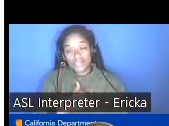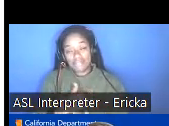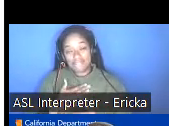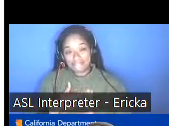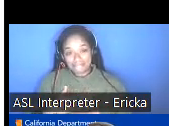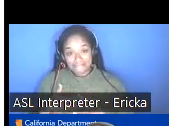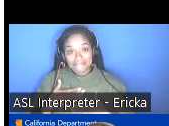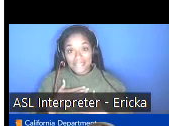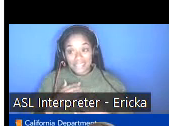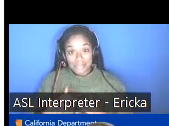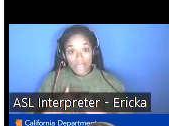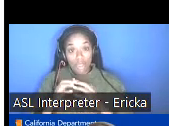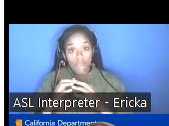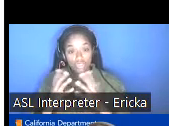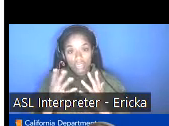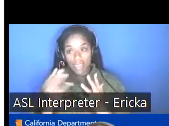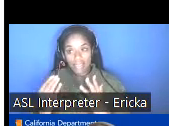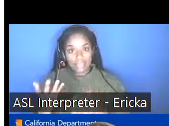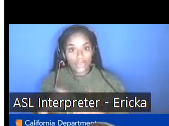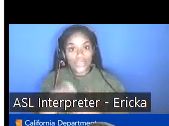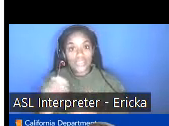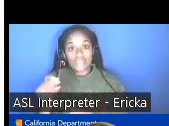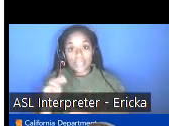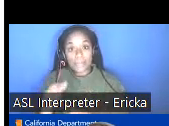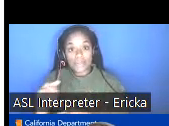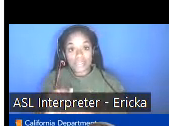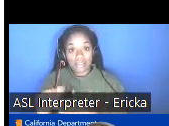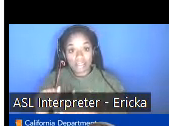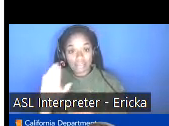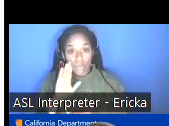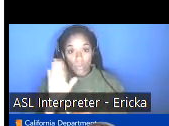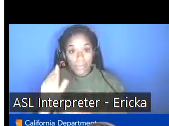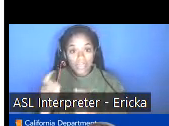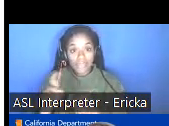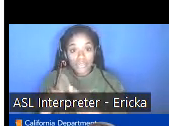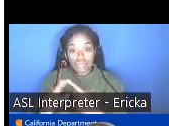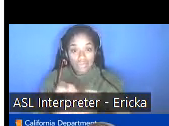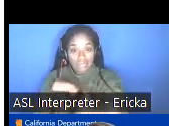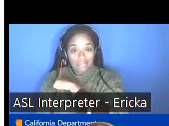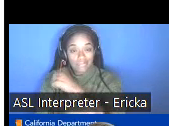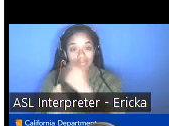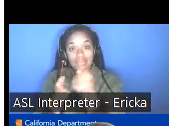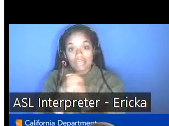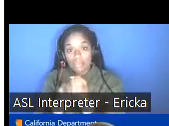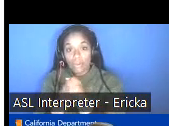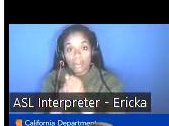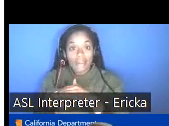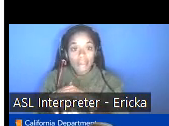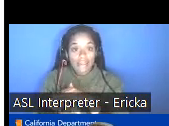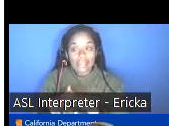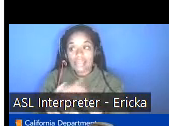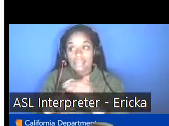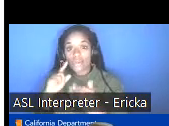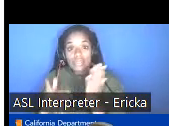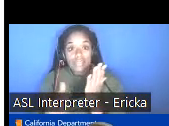is being launched, and it includes $15 million that will be given to counties to support access to technology